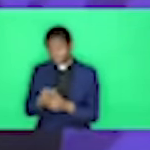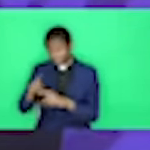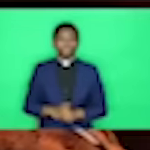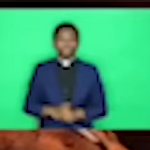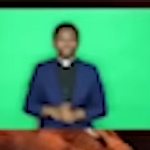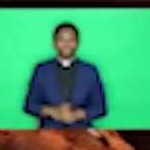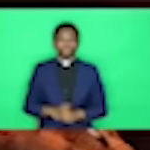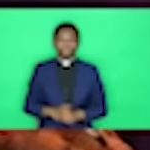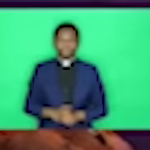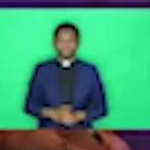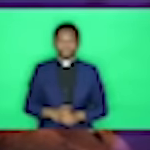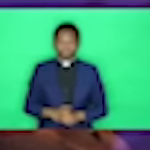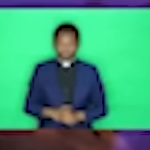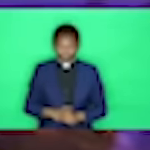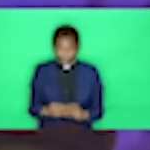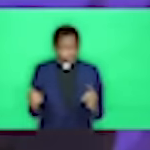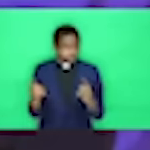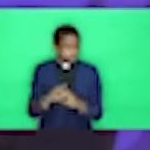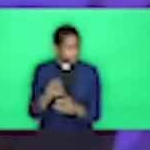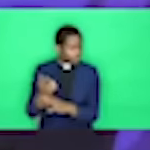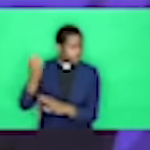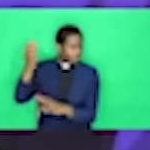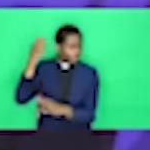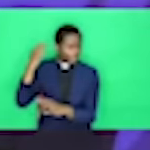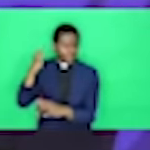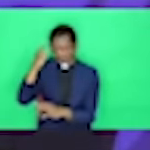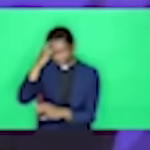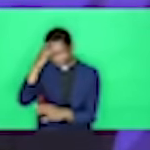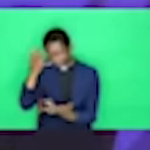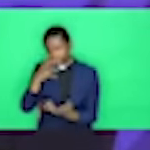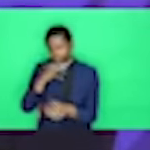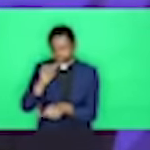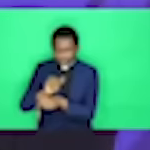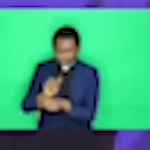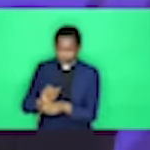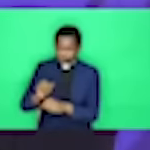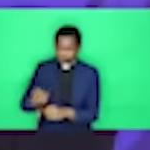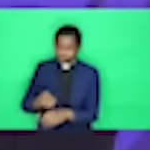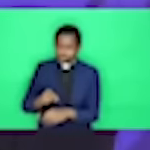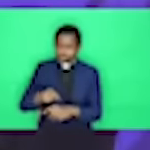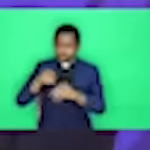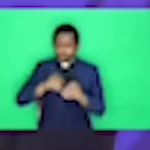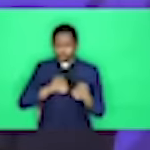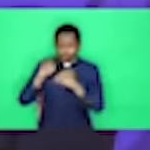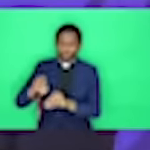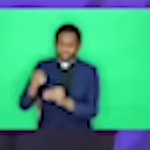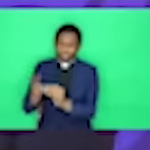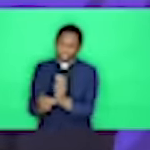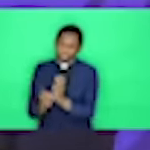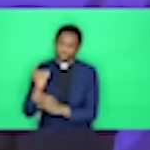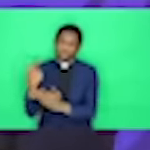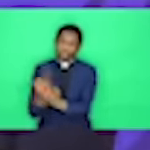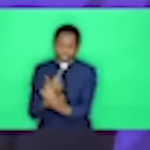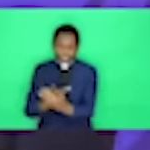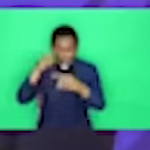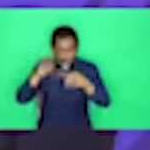obebo eso. So our forebears place the honors of the development on the land. Please sit down.